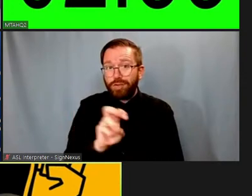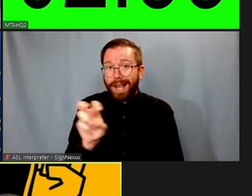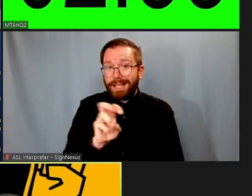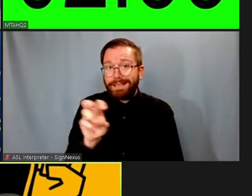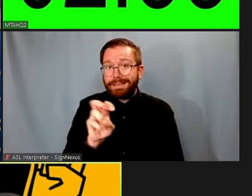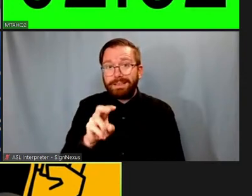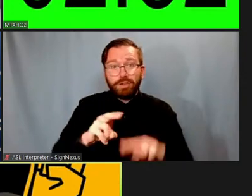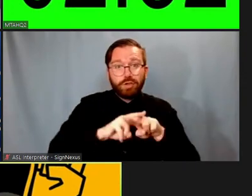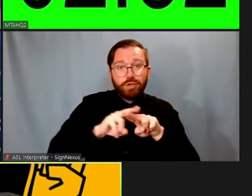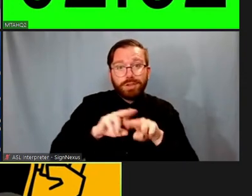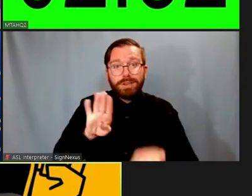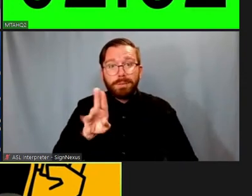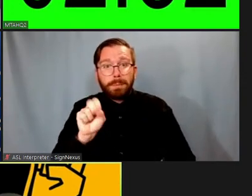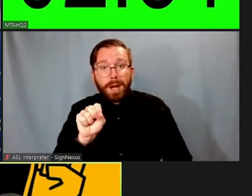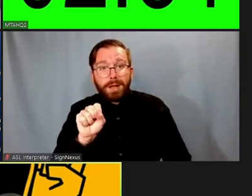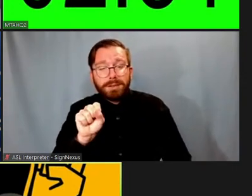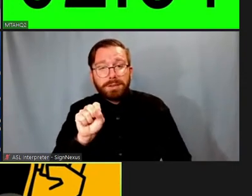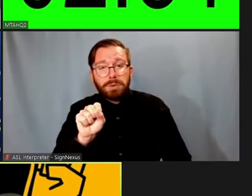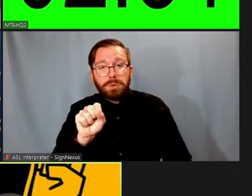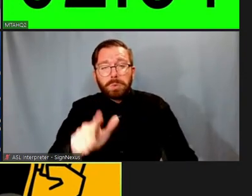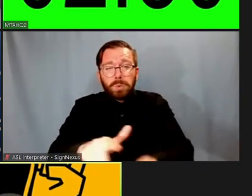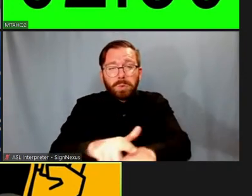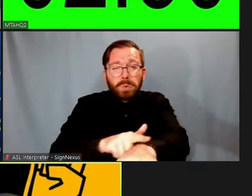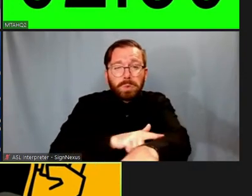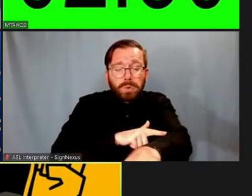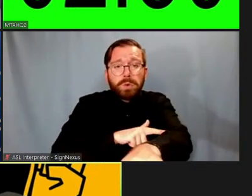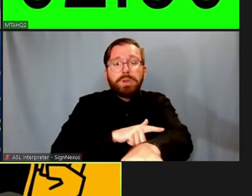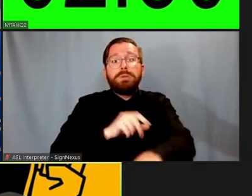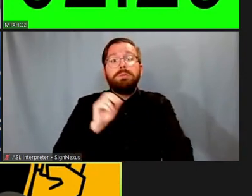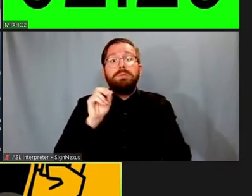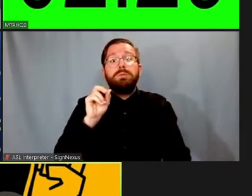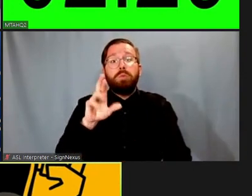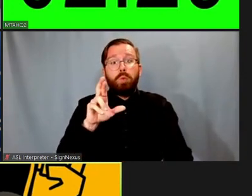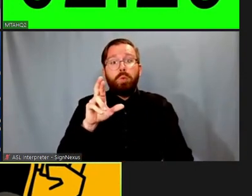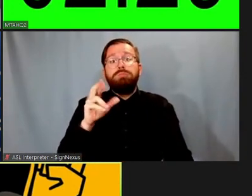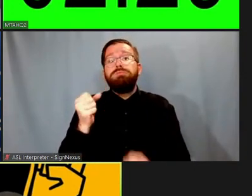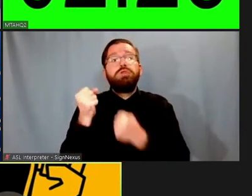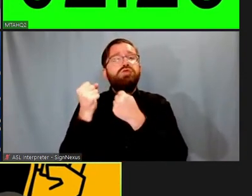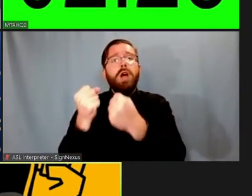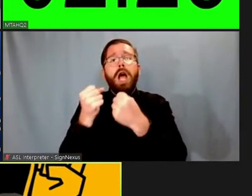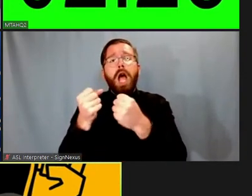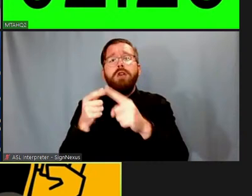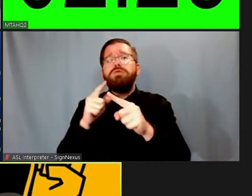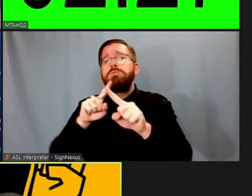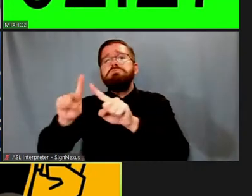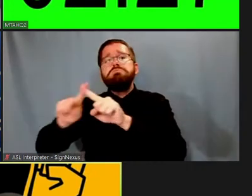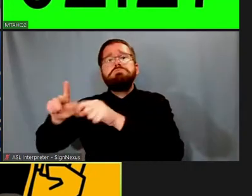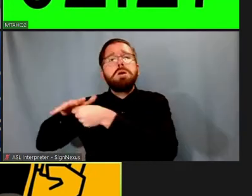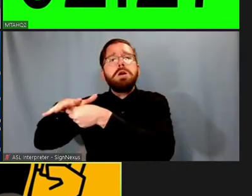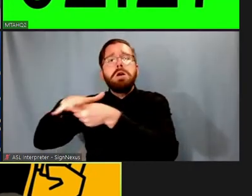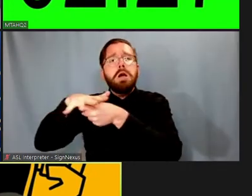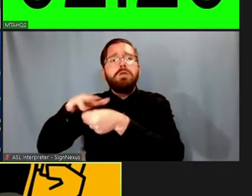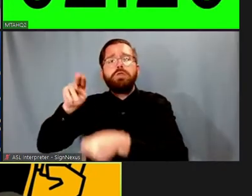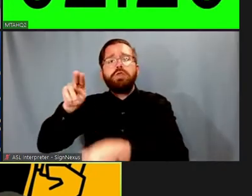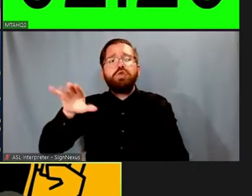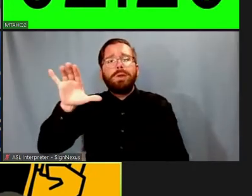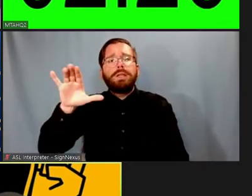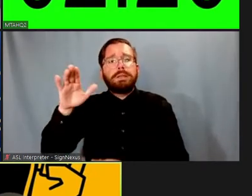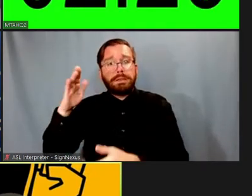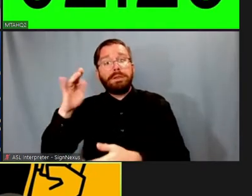either drive from all different parts of the city even from new